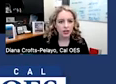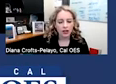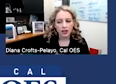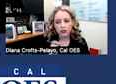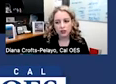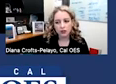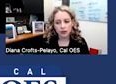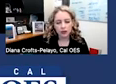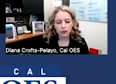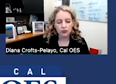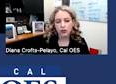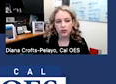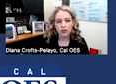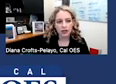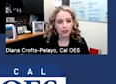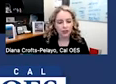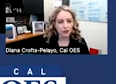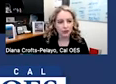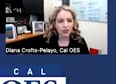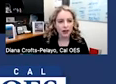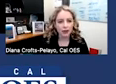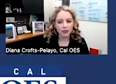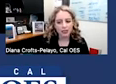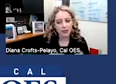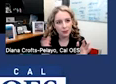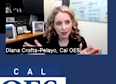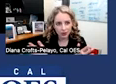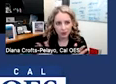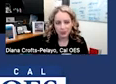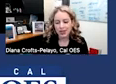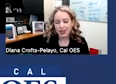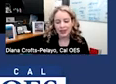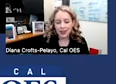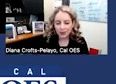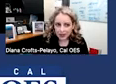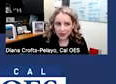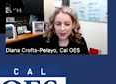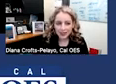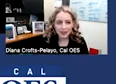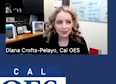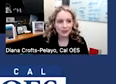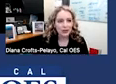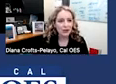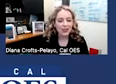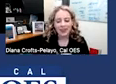time. Just a reminder, too, for our Spanish language media outlets, we are here